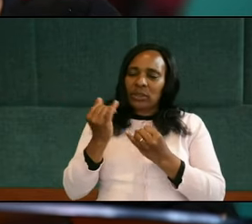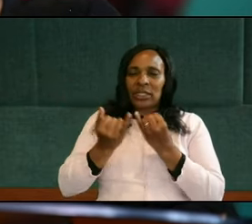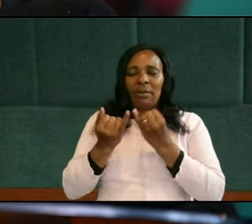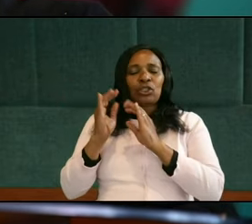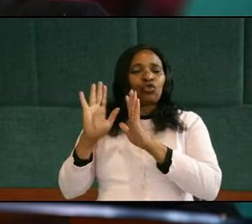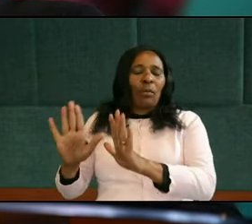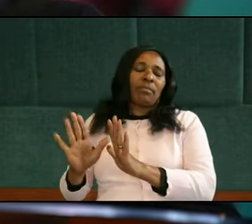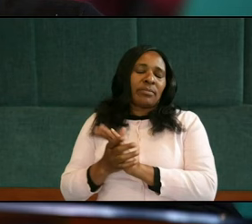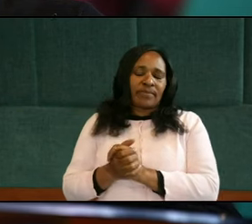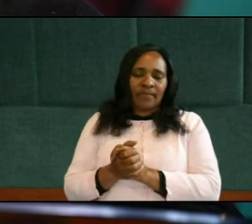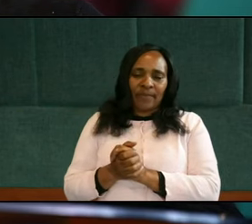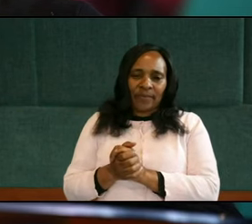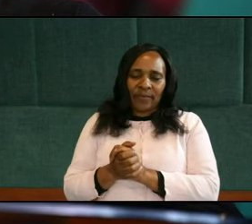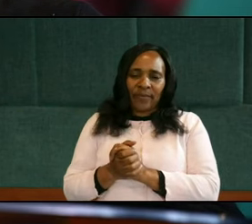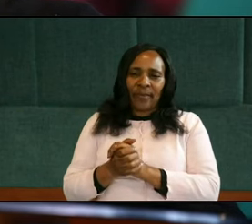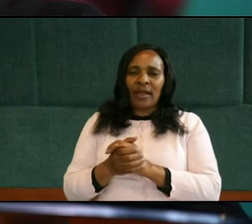Sabbath.